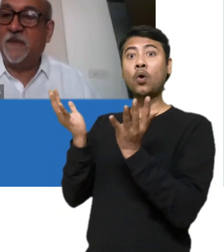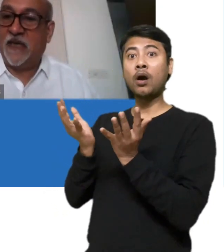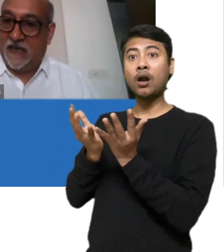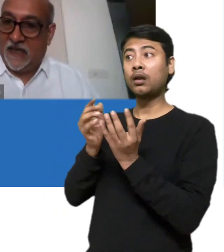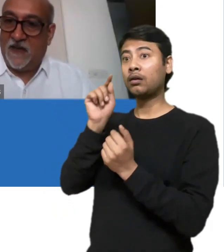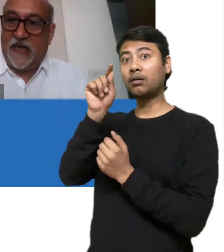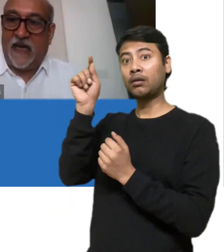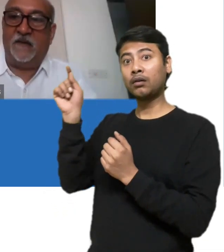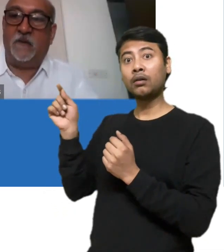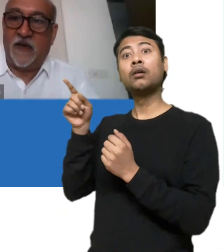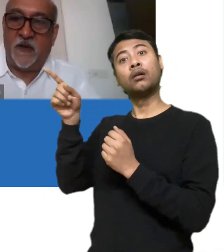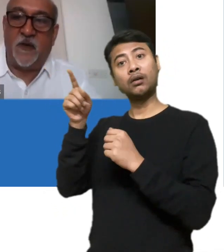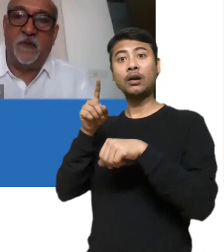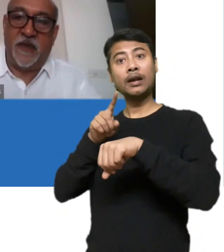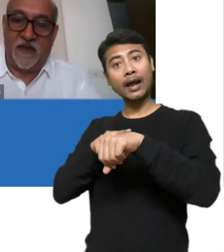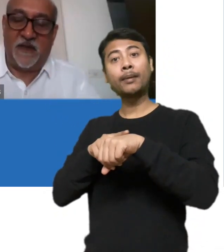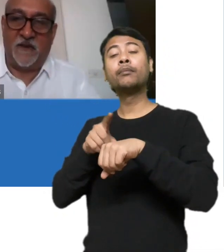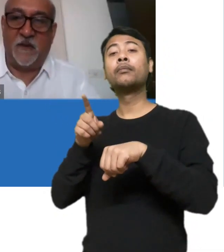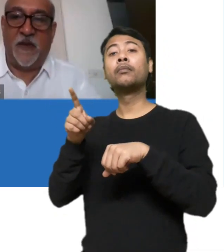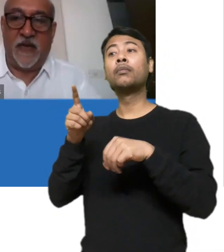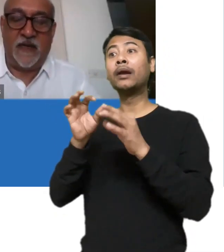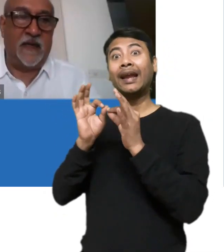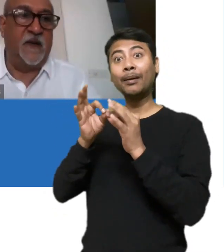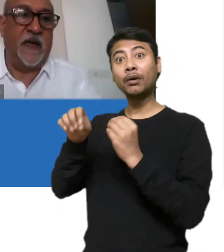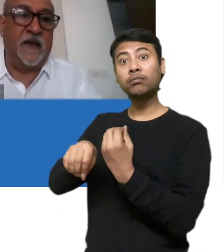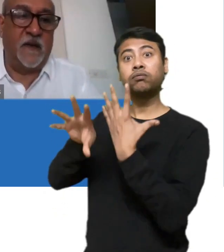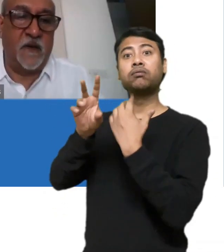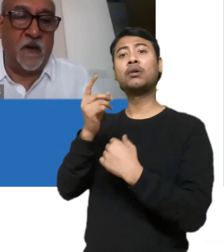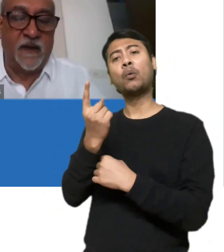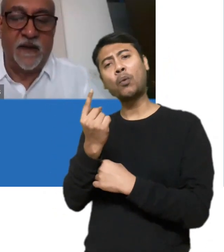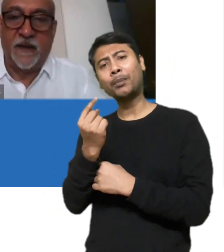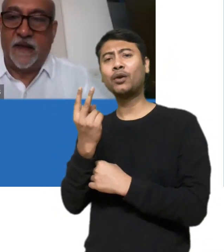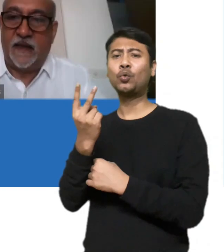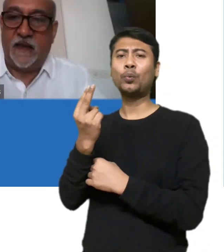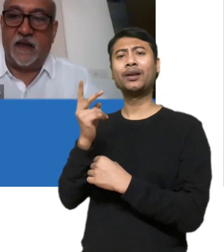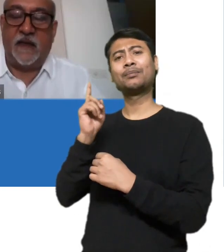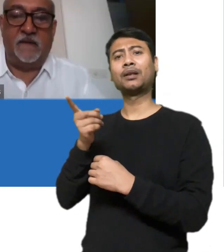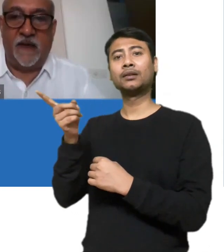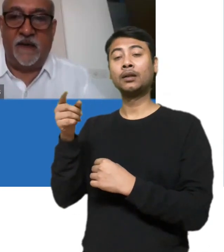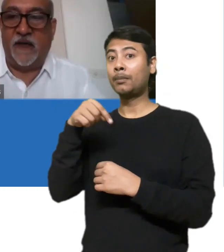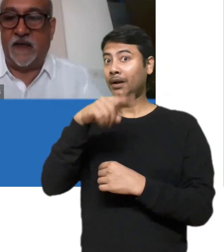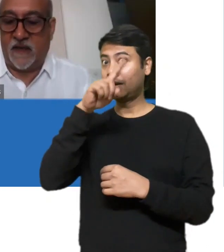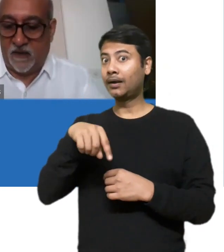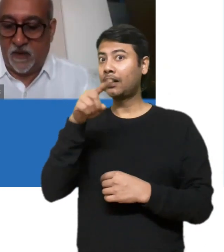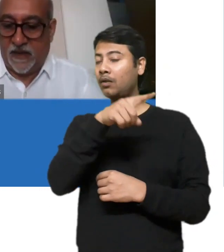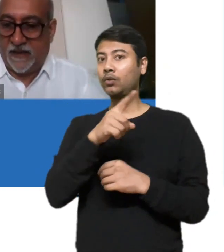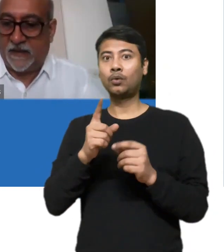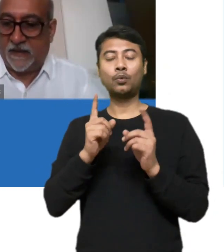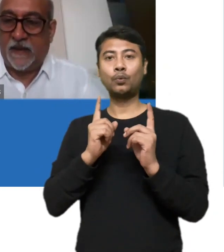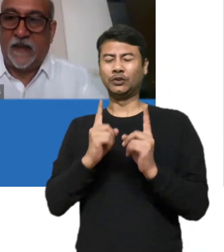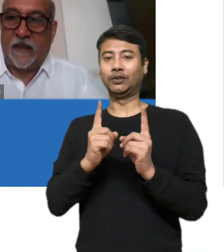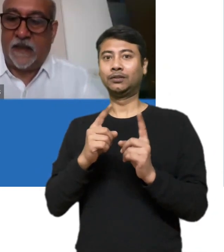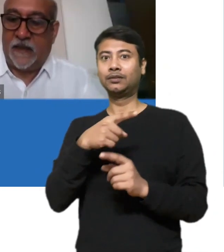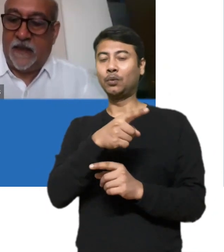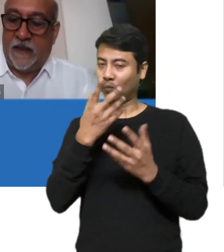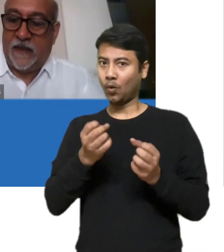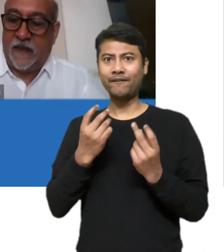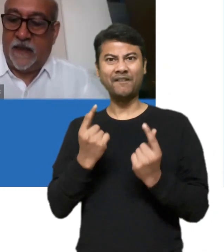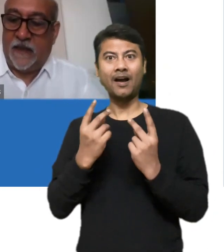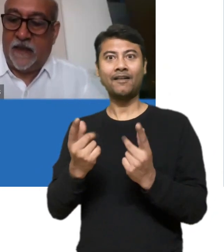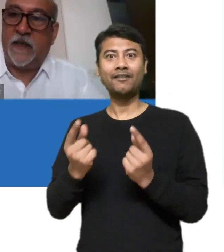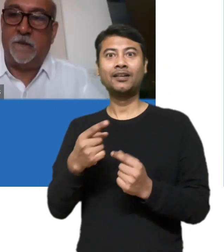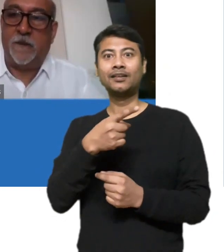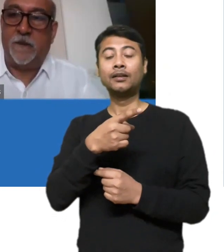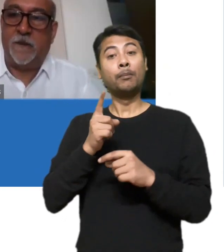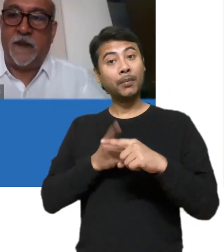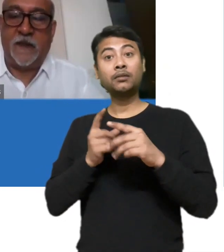less than half a minute. They have 1 to 2 minutes you have to wait until you get your call. Here, they're very, very strict with us, and they need